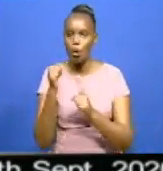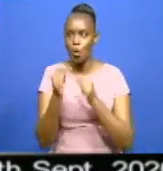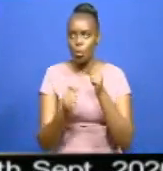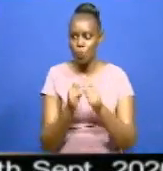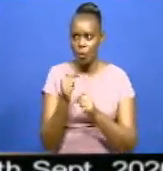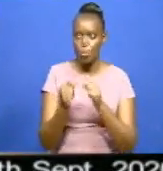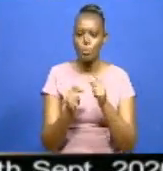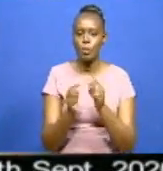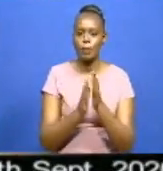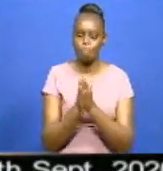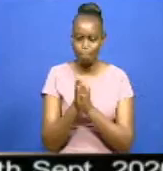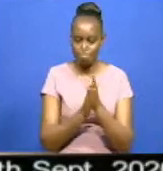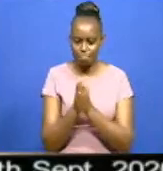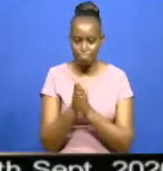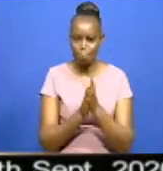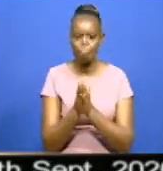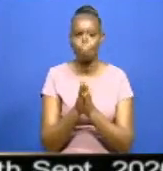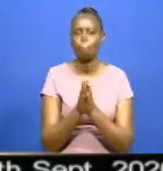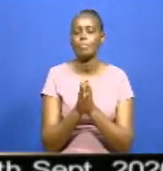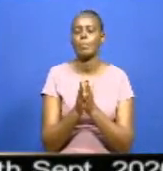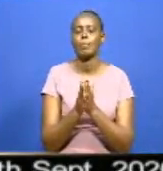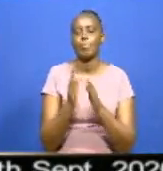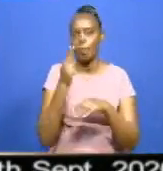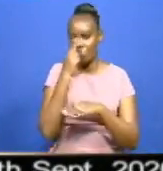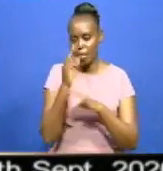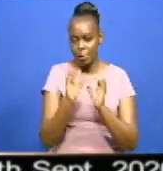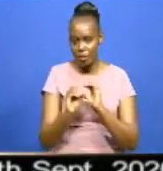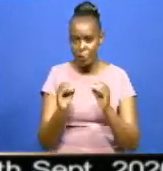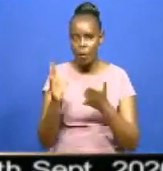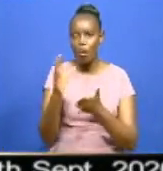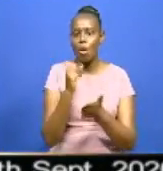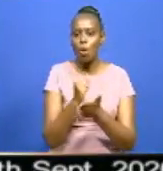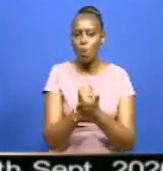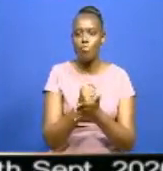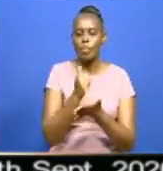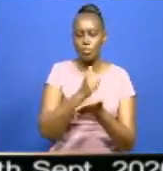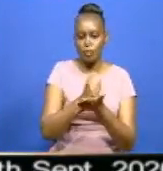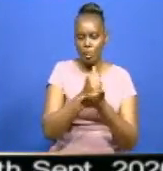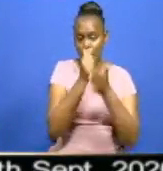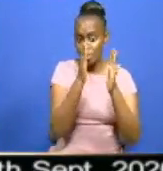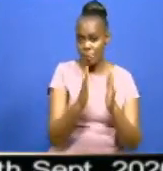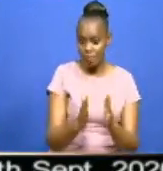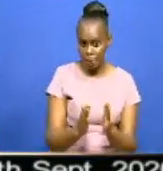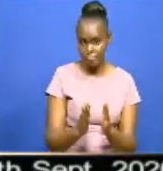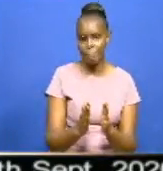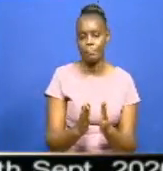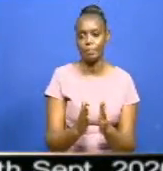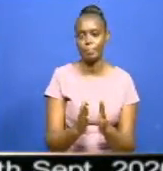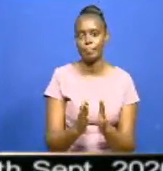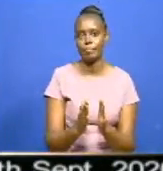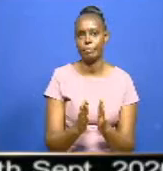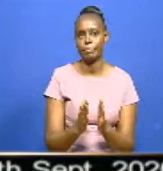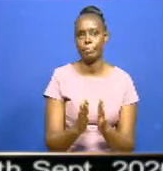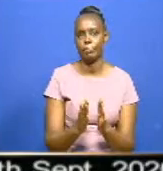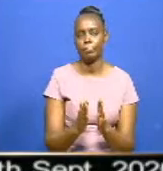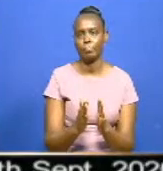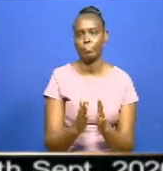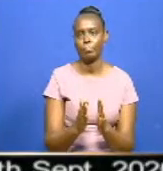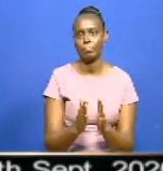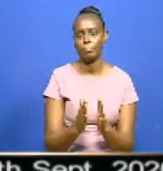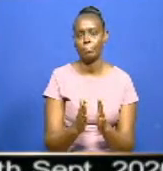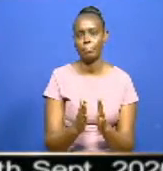are vibrant and they are not jokers is the office of the registrar. And